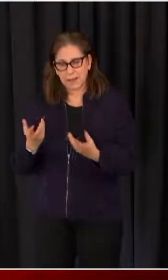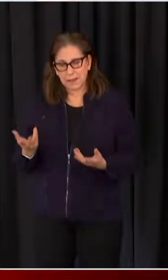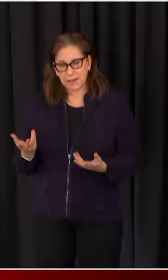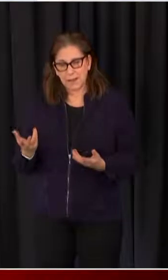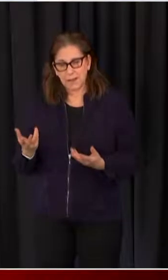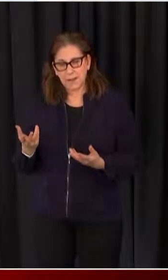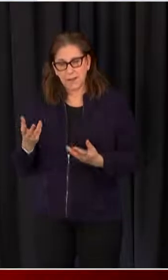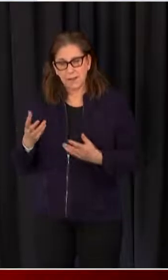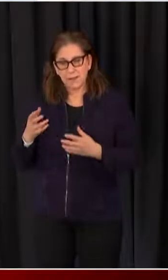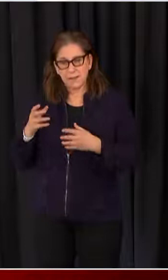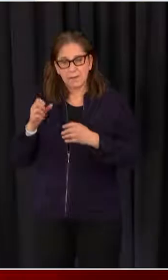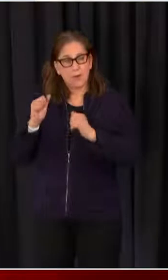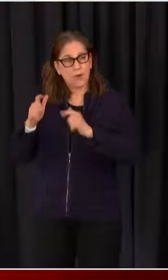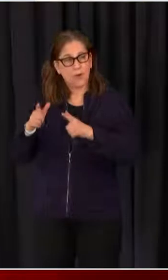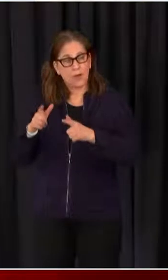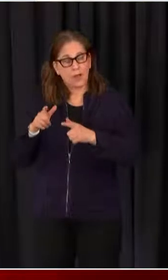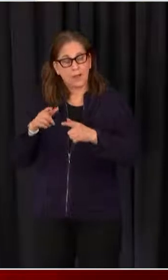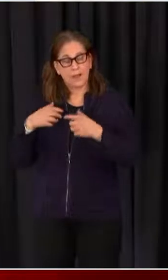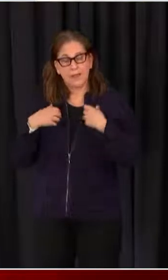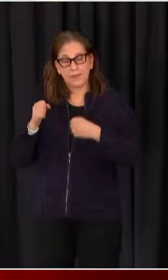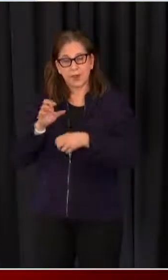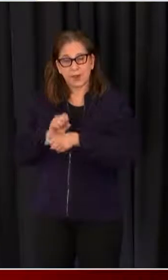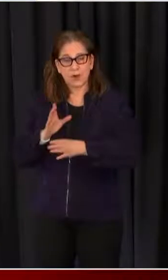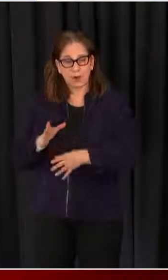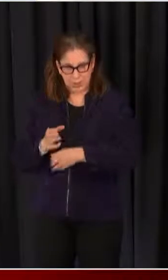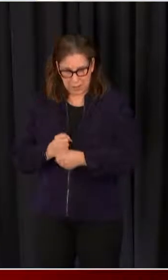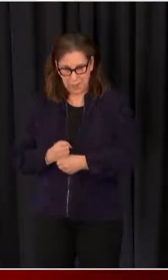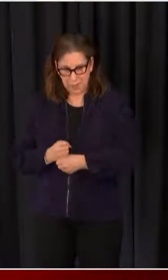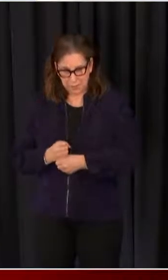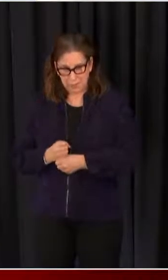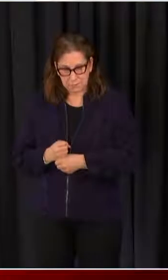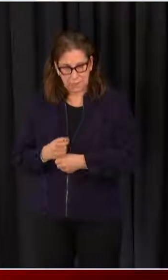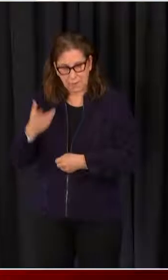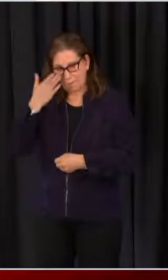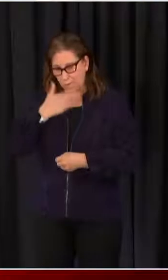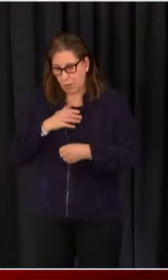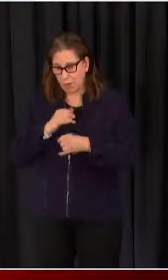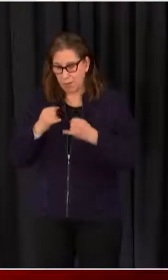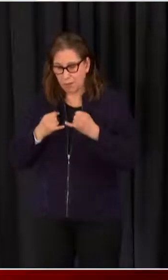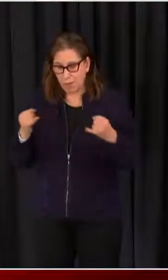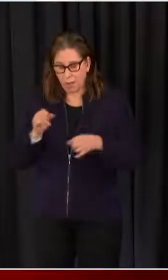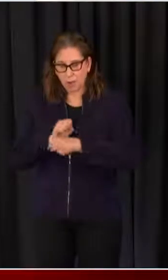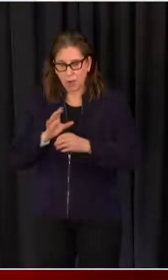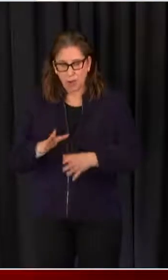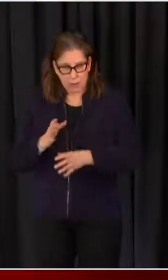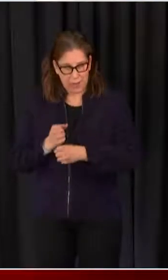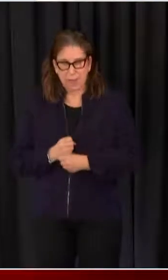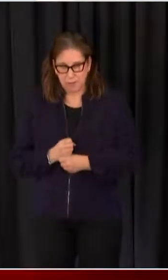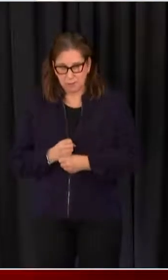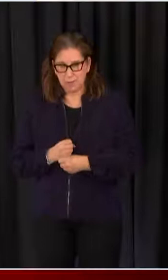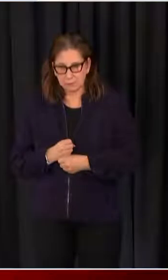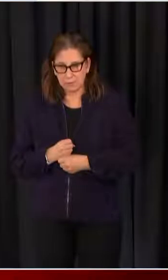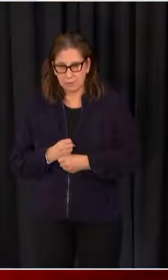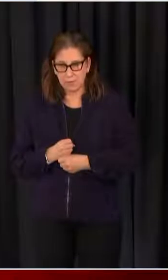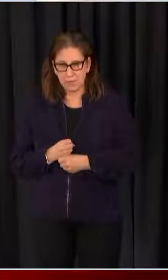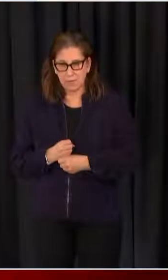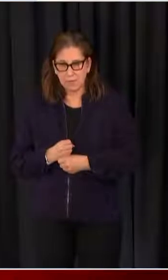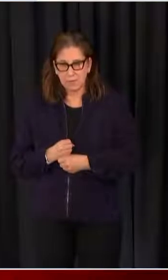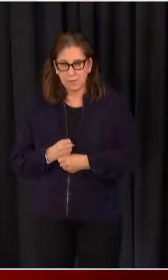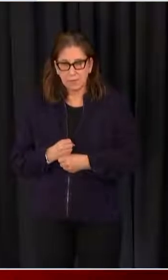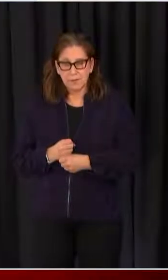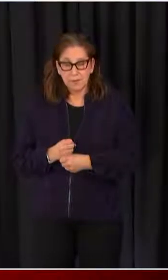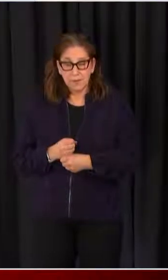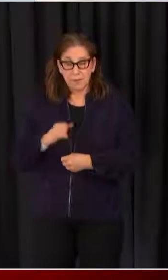So healthcare workers, for example, were in phase 1A. So when I say something like the highest burden of disease,